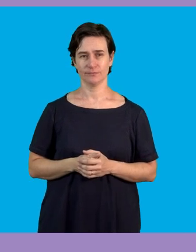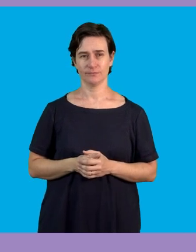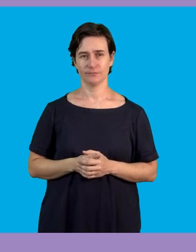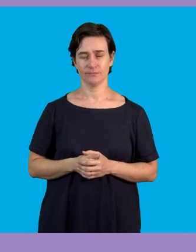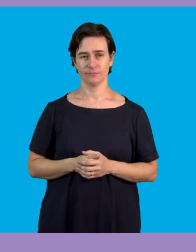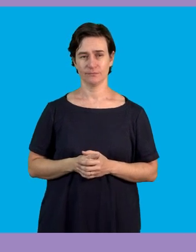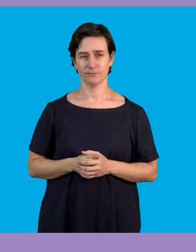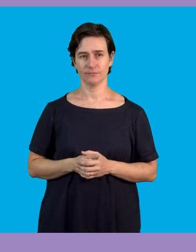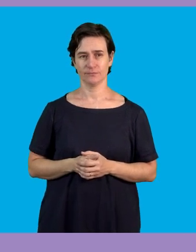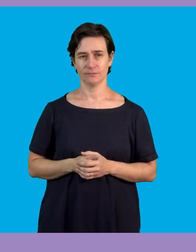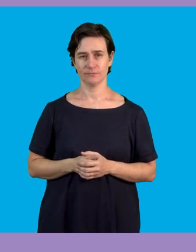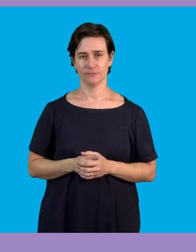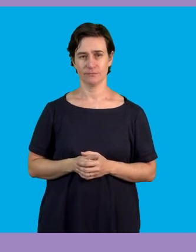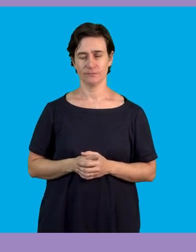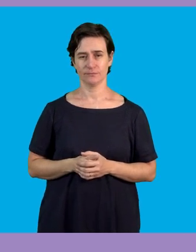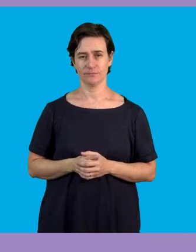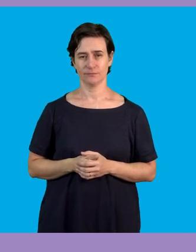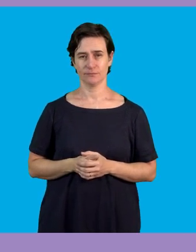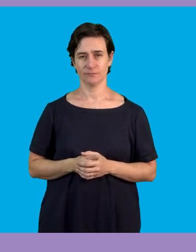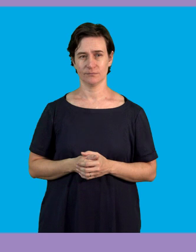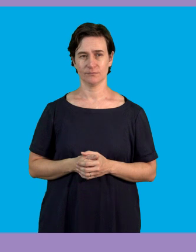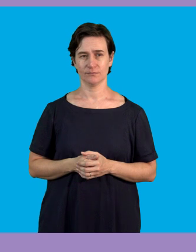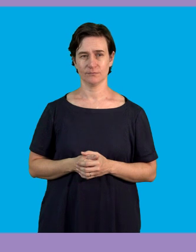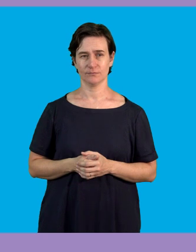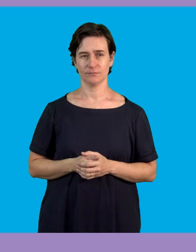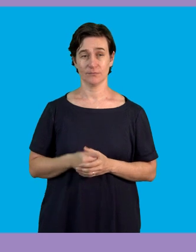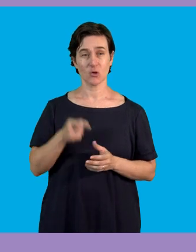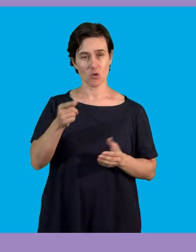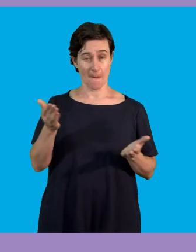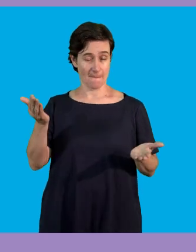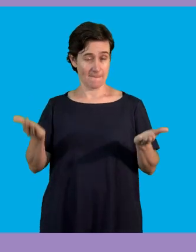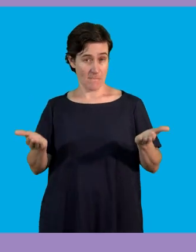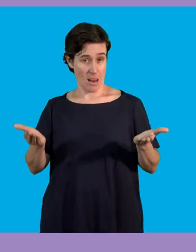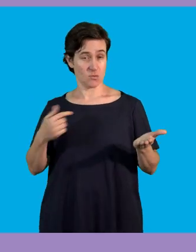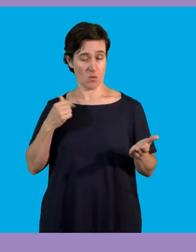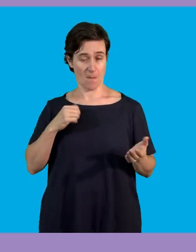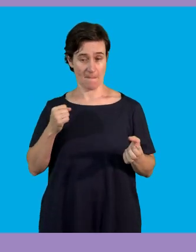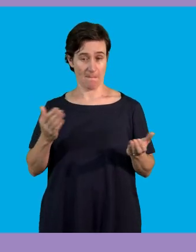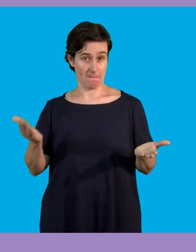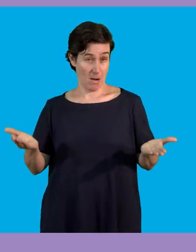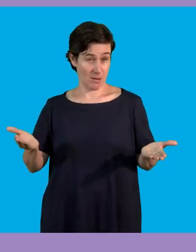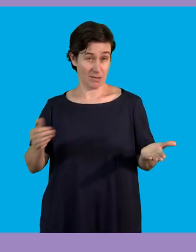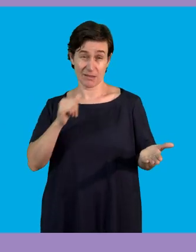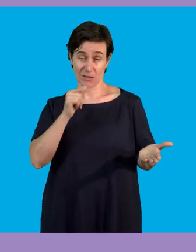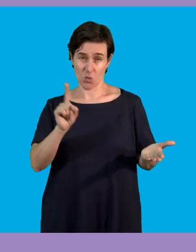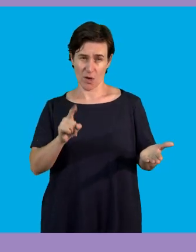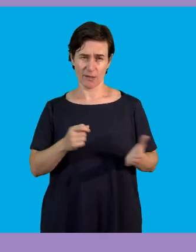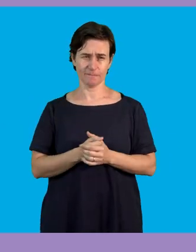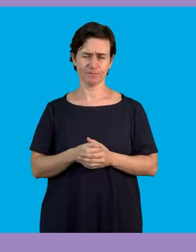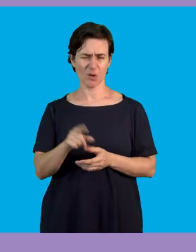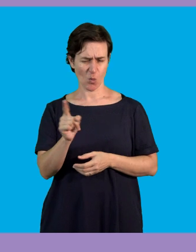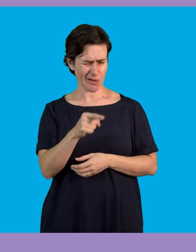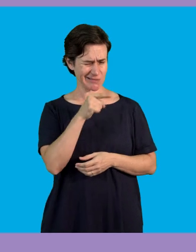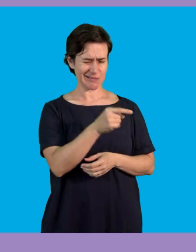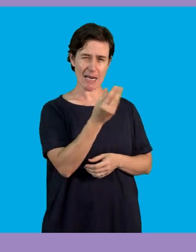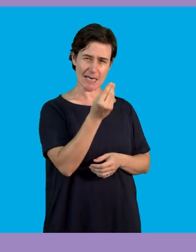And so what that equation, which is a balanced equation, for us says we need to find a